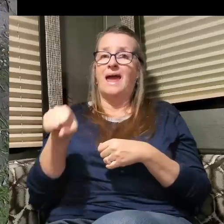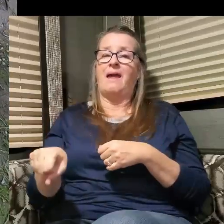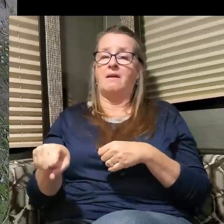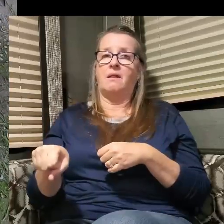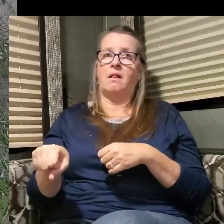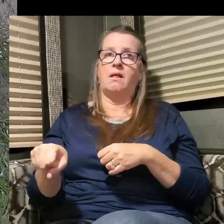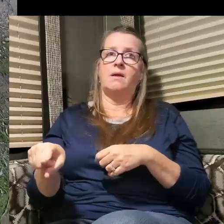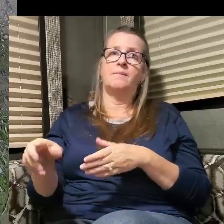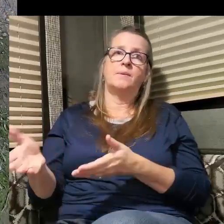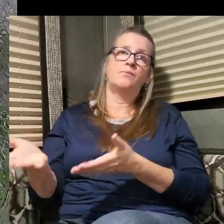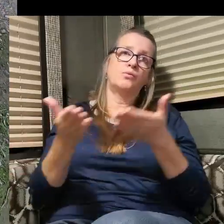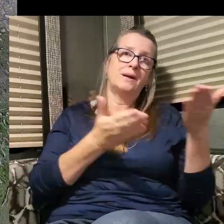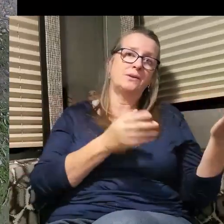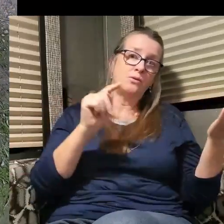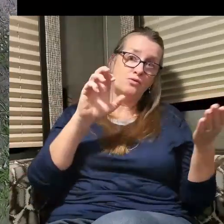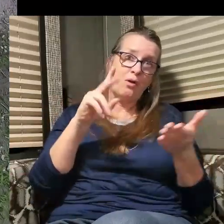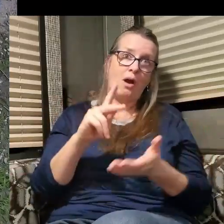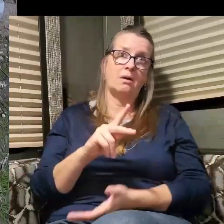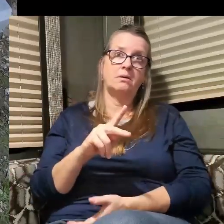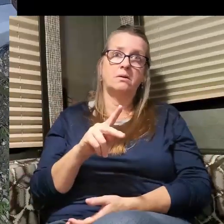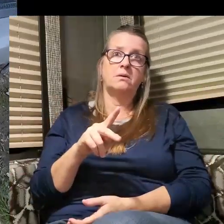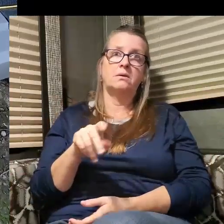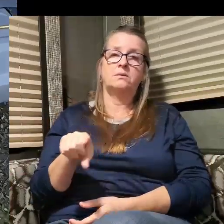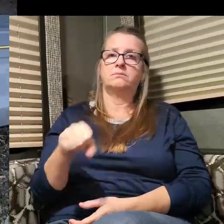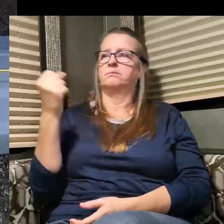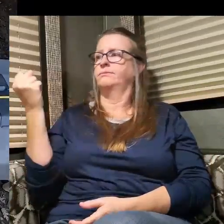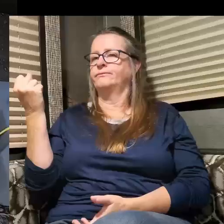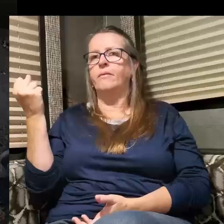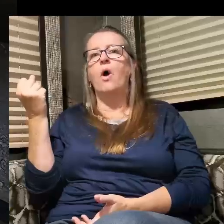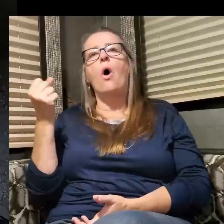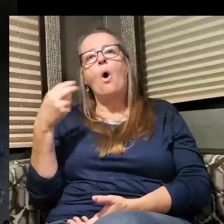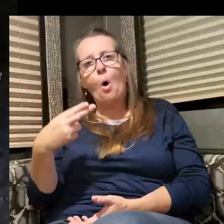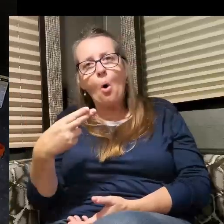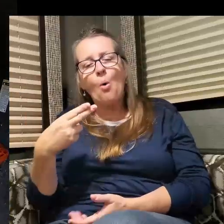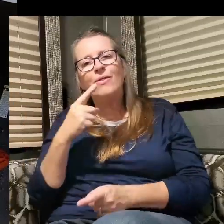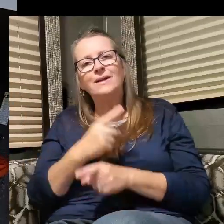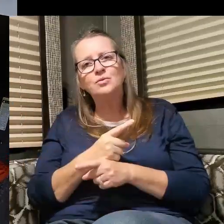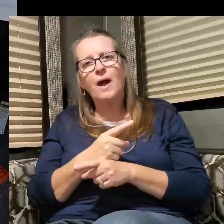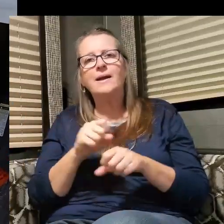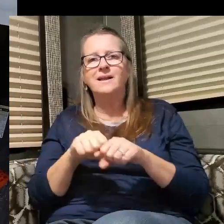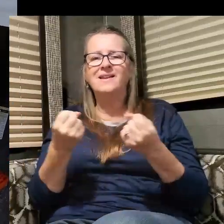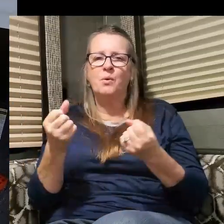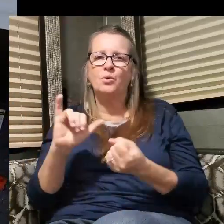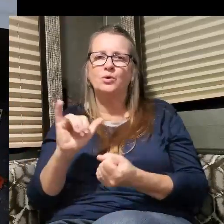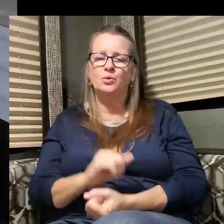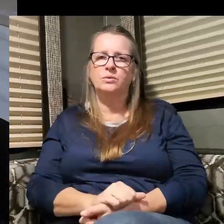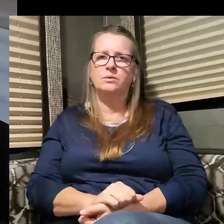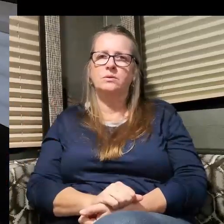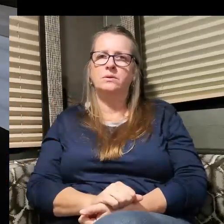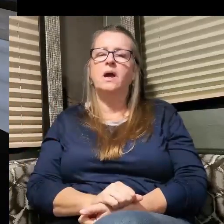the handle, I'm gonna bring it to our truck. Okay. Oh, that's right, this broke